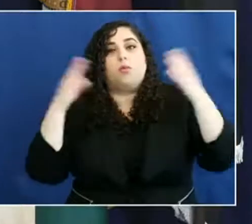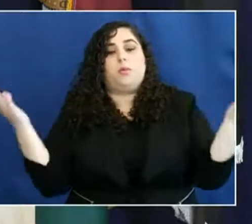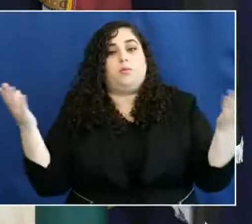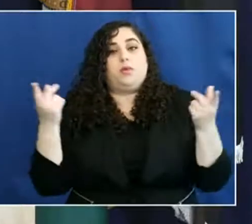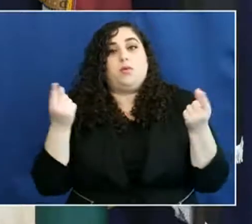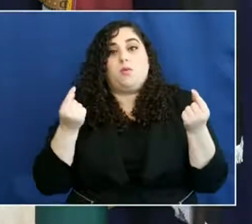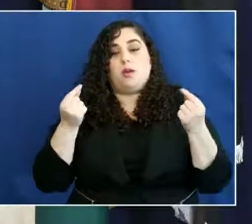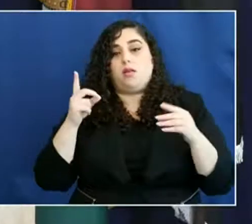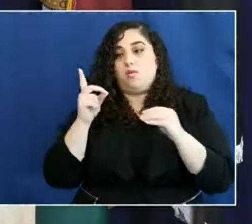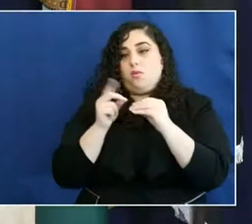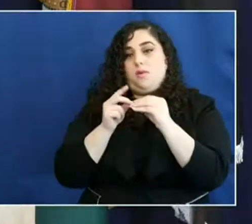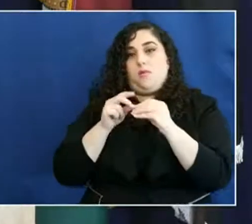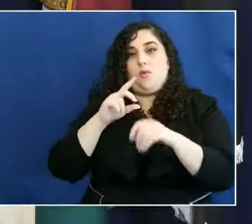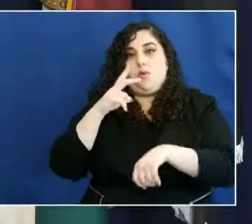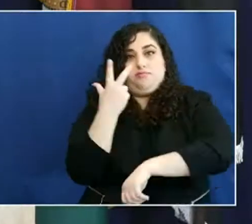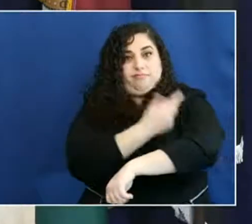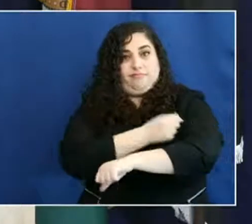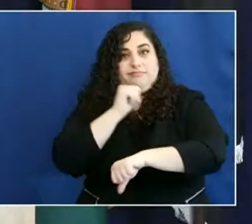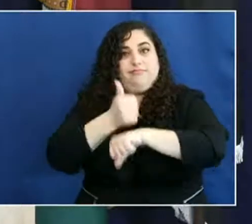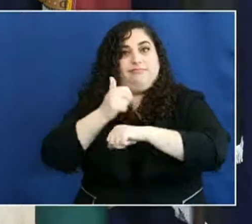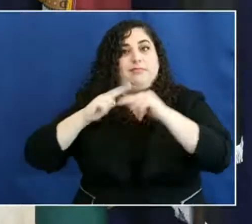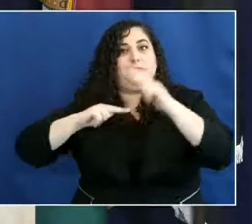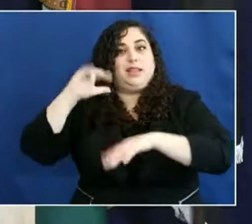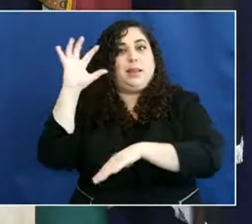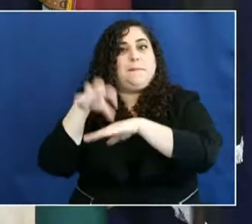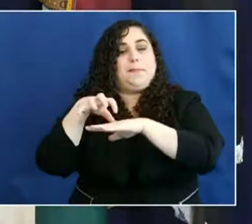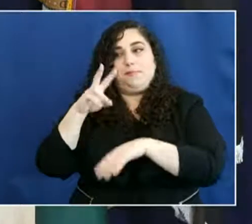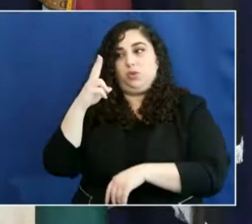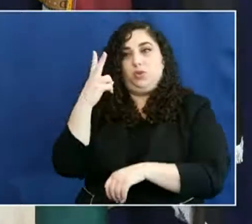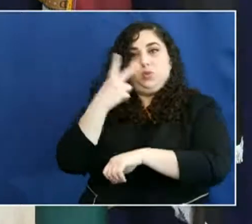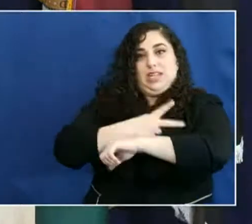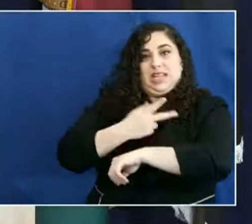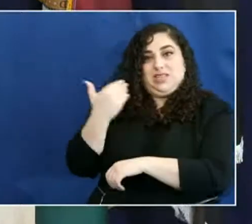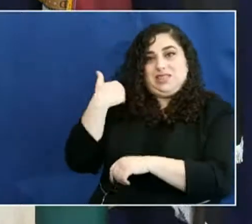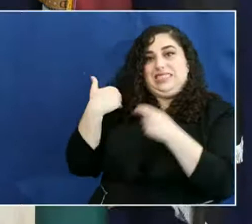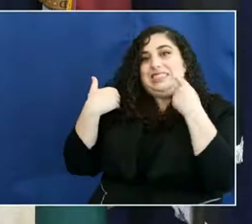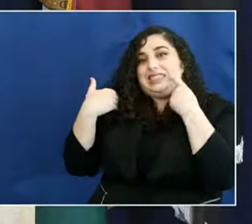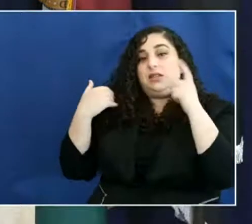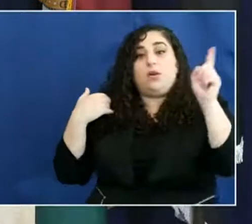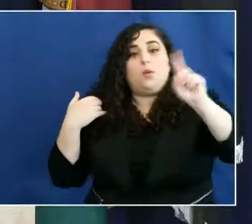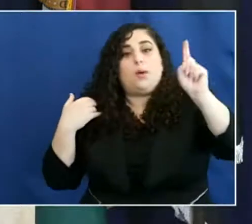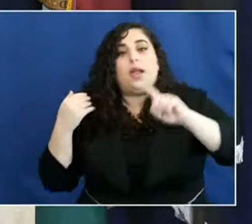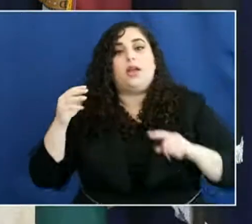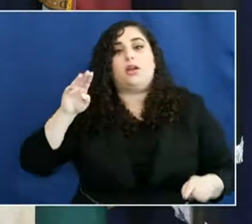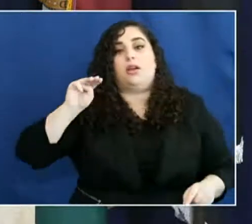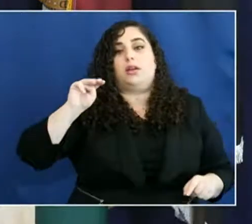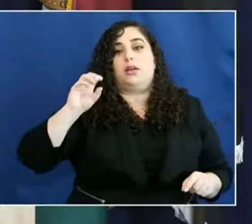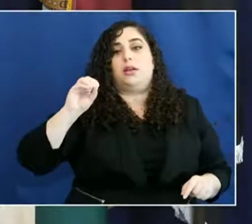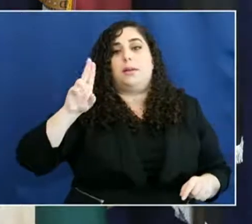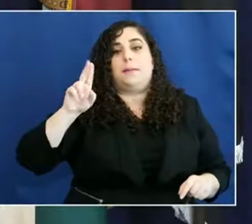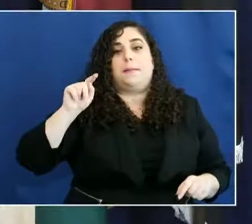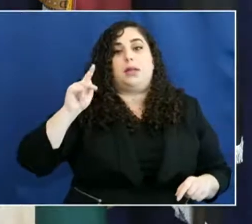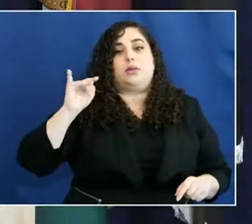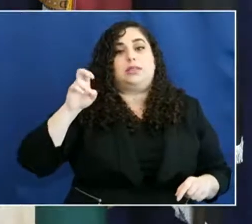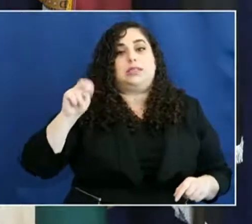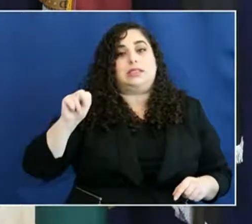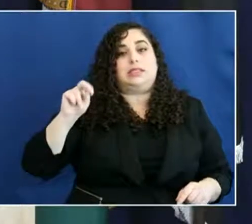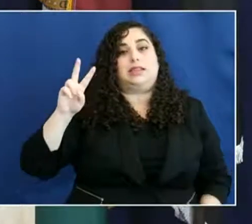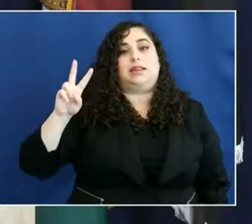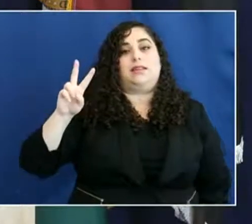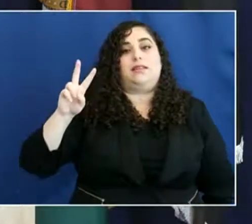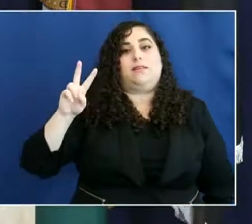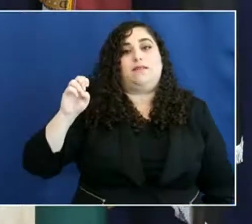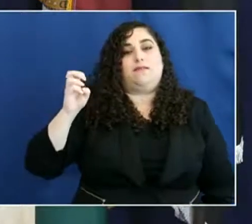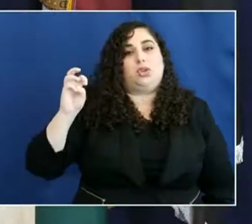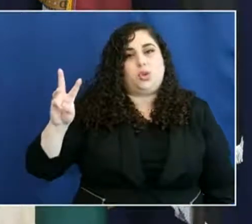vaccination site. The day before yesterday, we opened up a new vaccination site in the Mountain View area, which is also a walk-in site. Yesterday, we